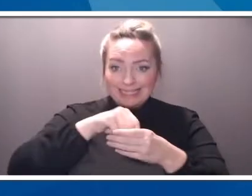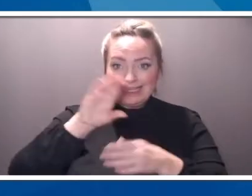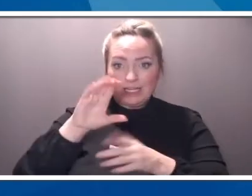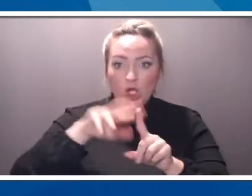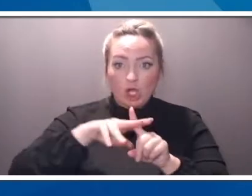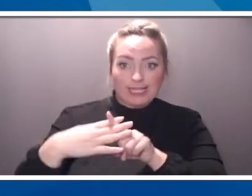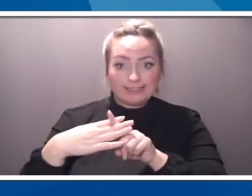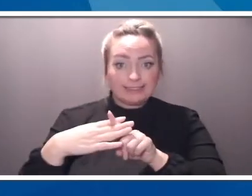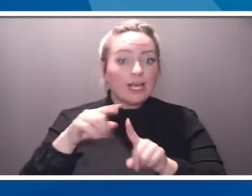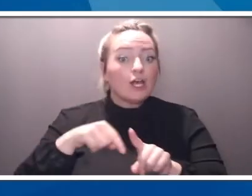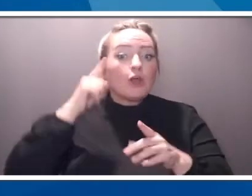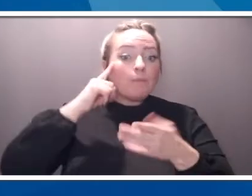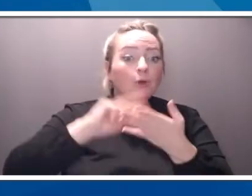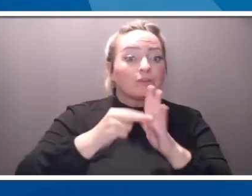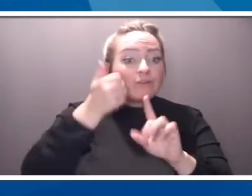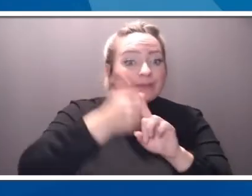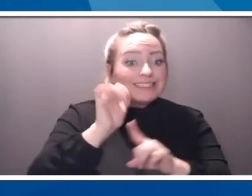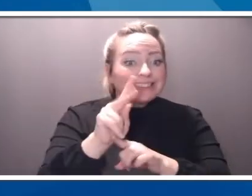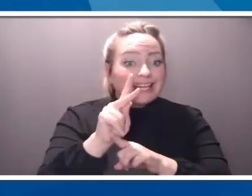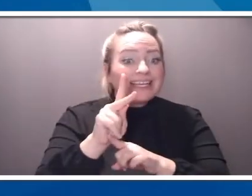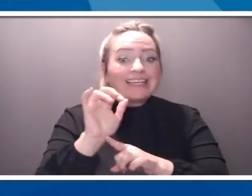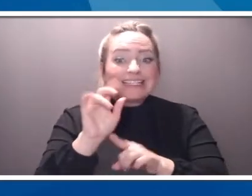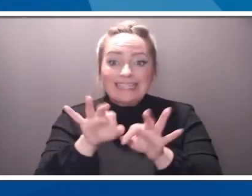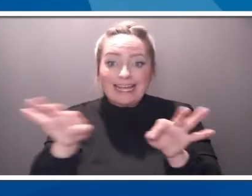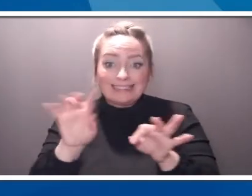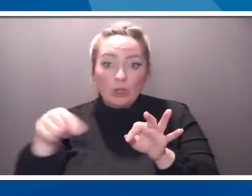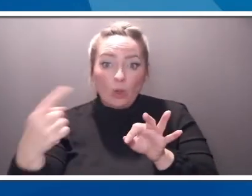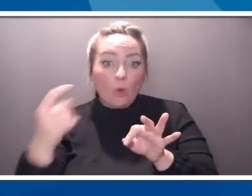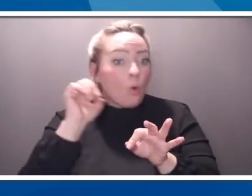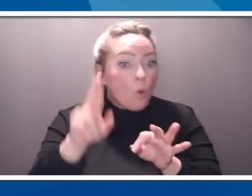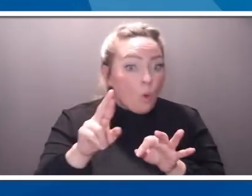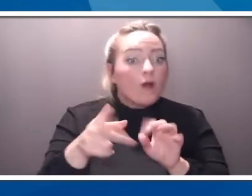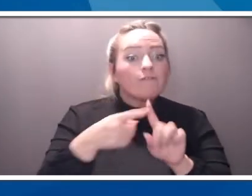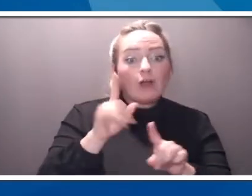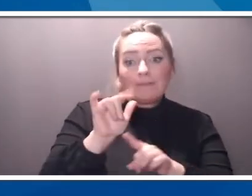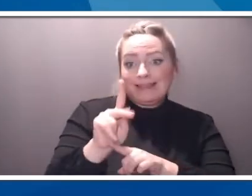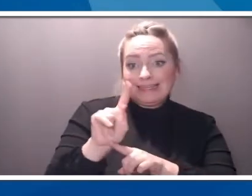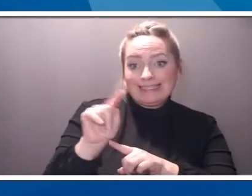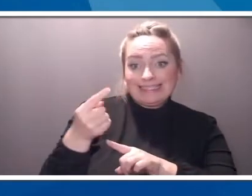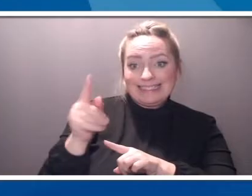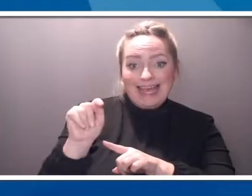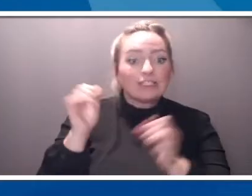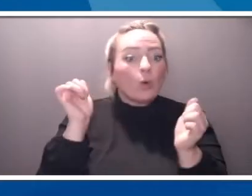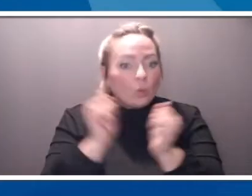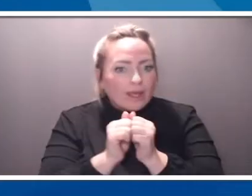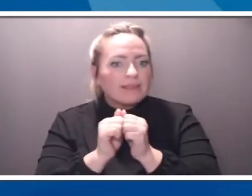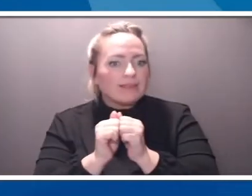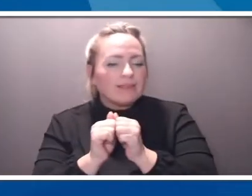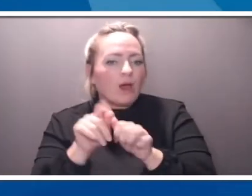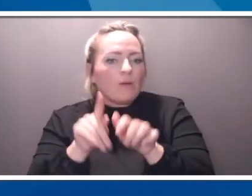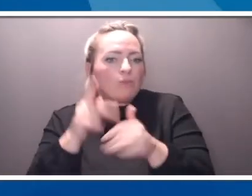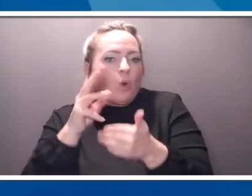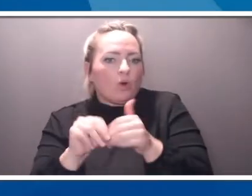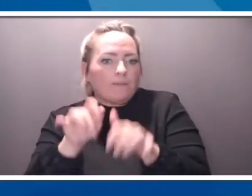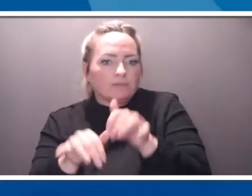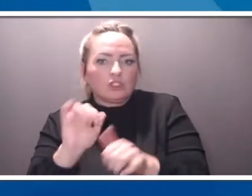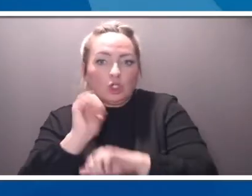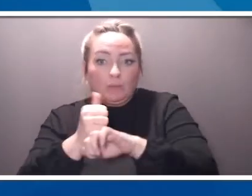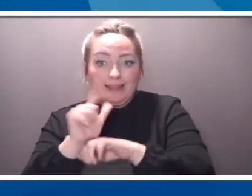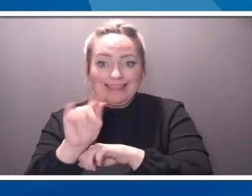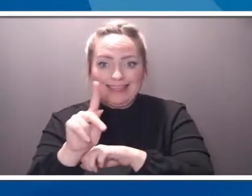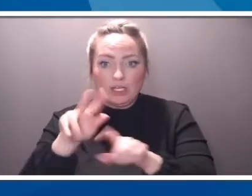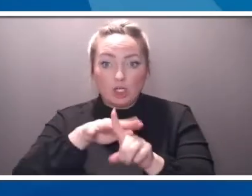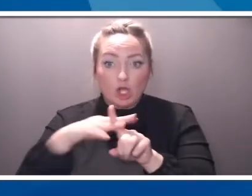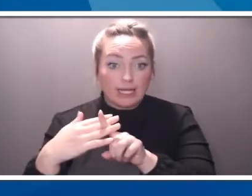244, link purpose in context. The purpose of each link can be determined from the link text alone or from the link text together with its